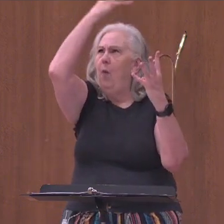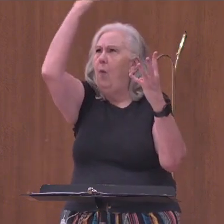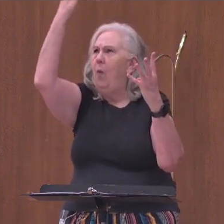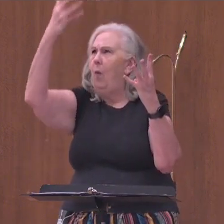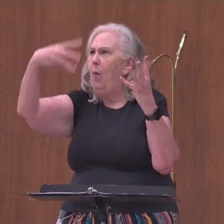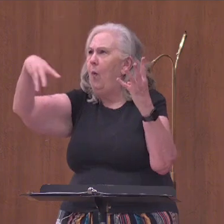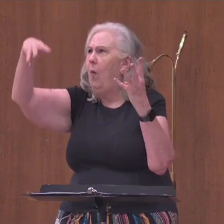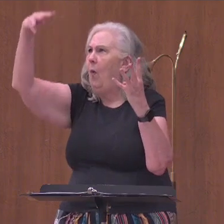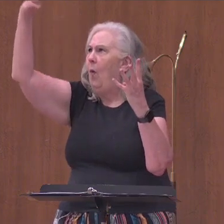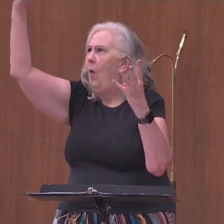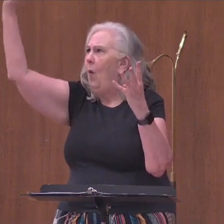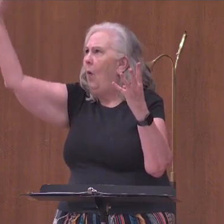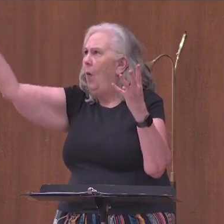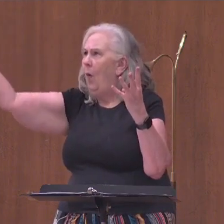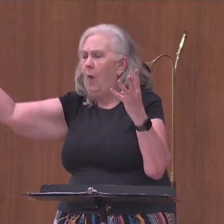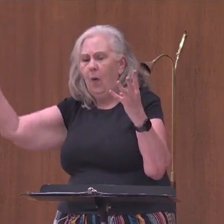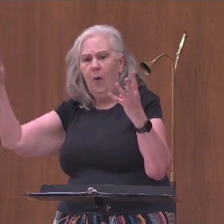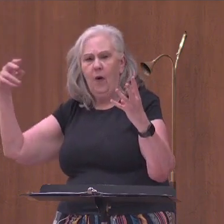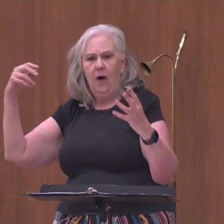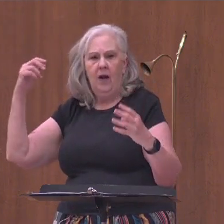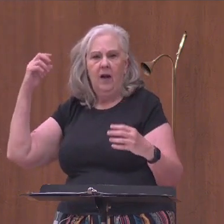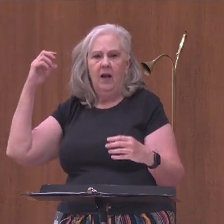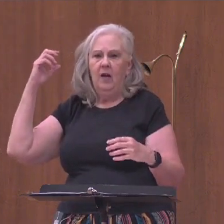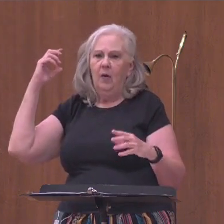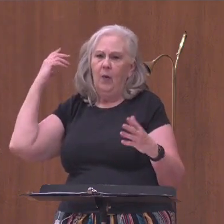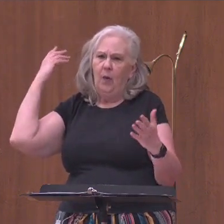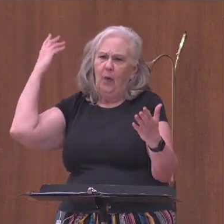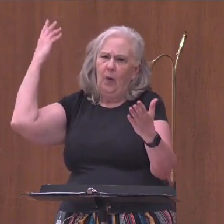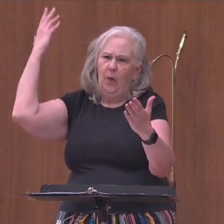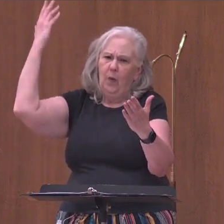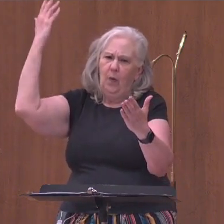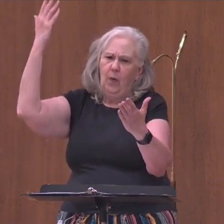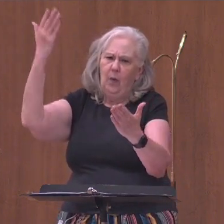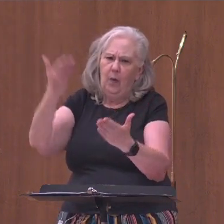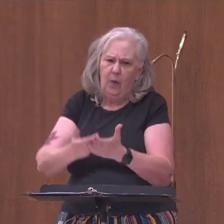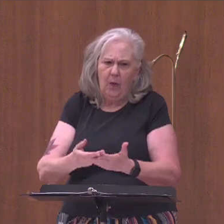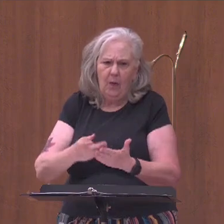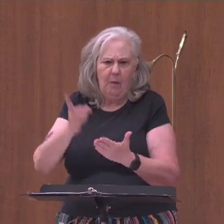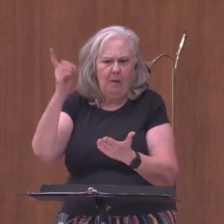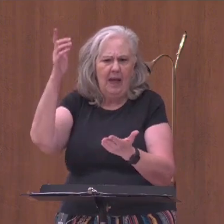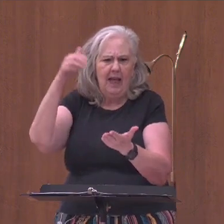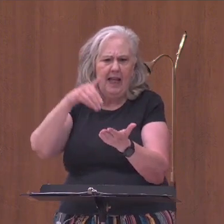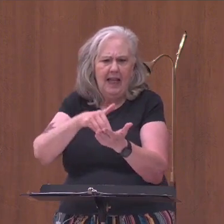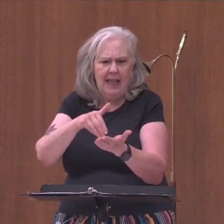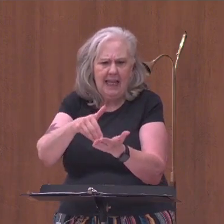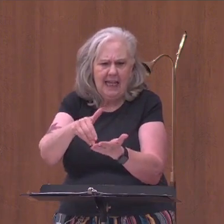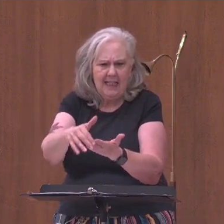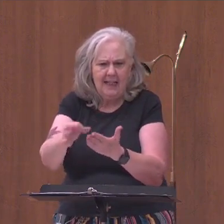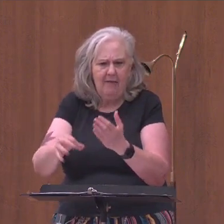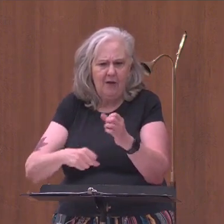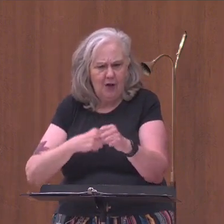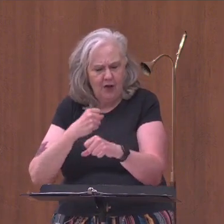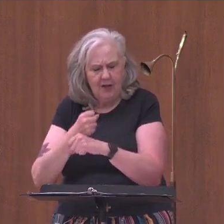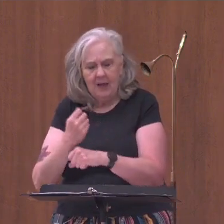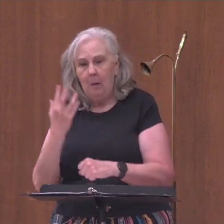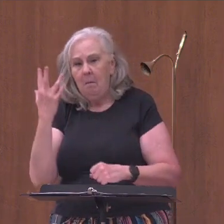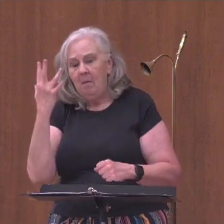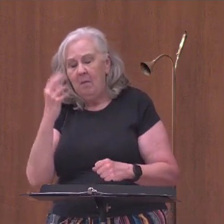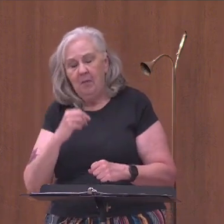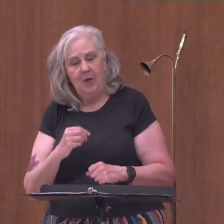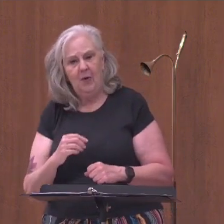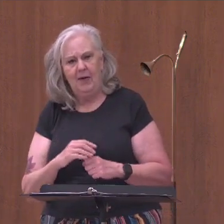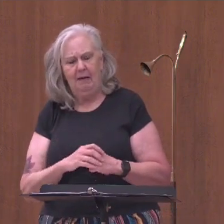starlight traveling billions of years to reach us. The beauty is staggering. The scale is